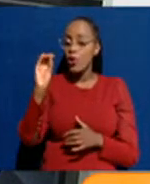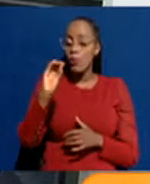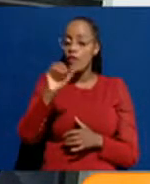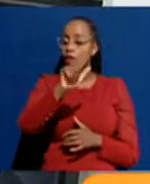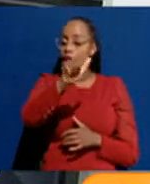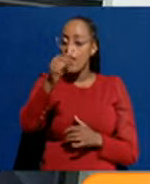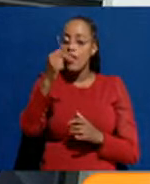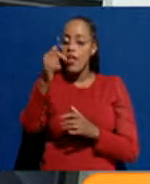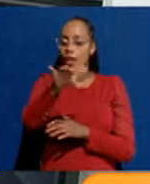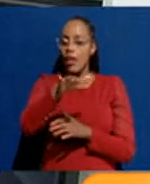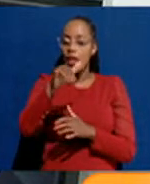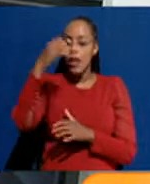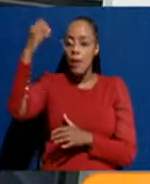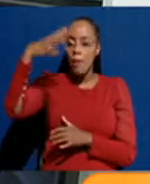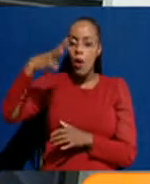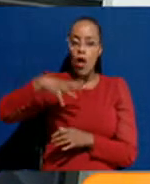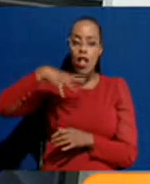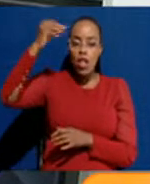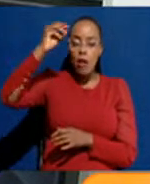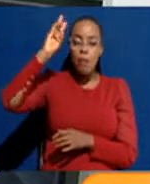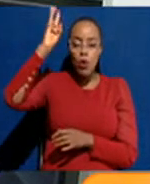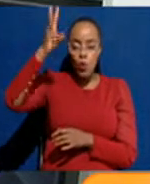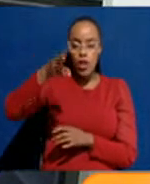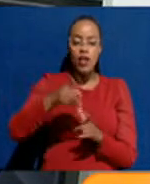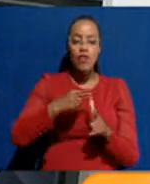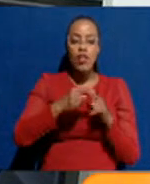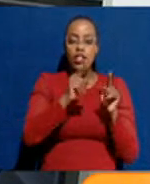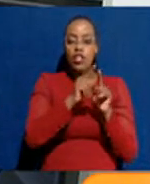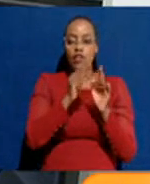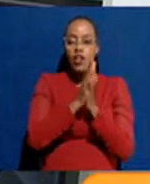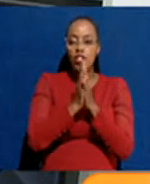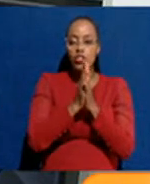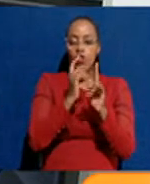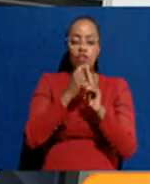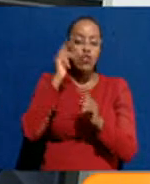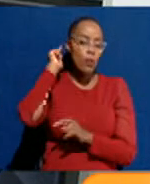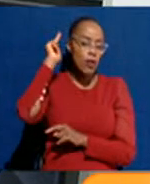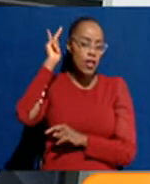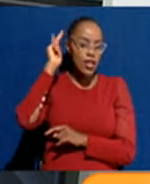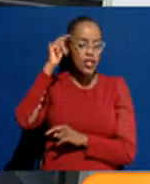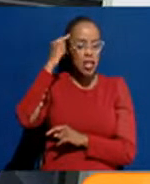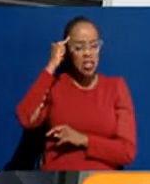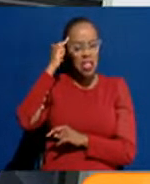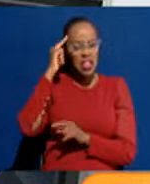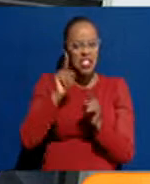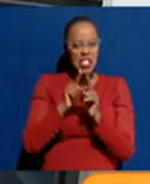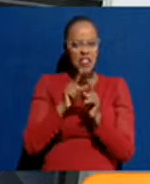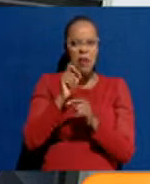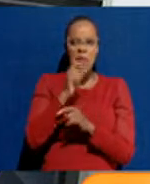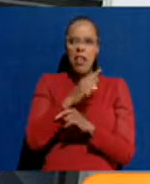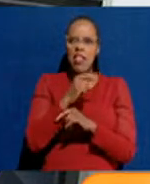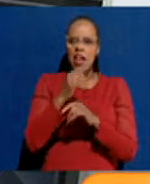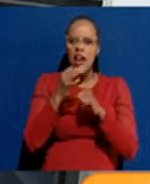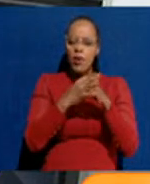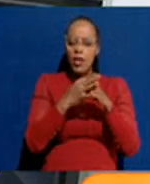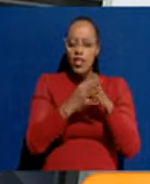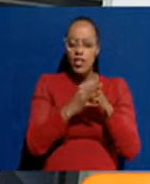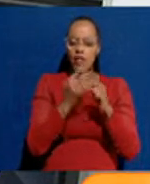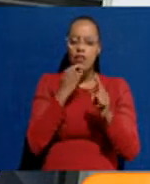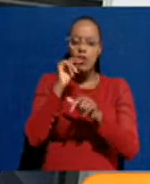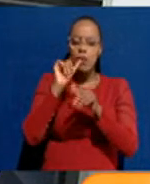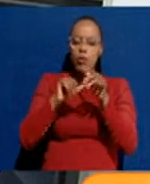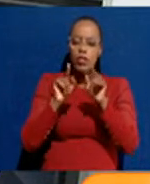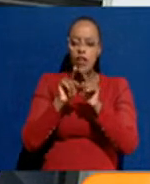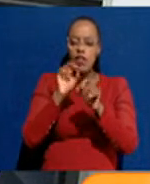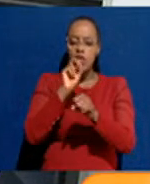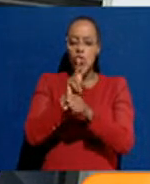that power will go. We actually have a story from Kisi, I think late August, that was talking about some